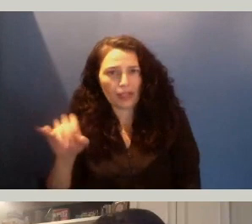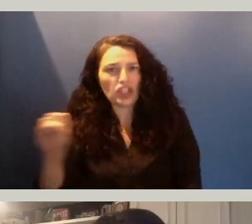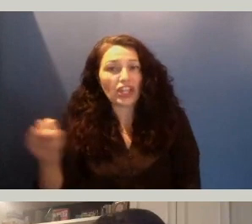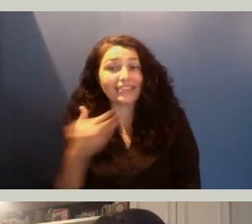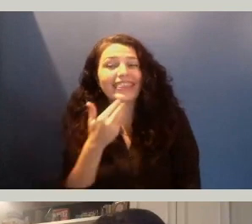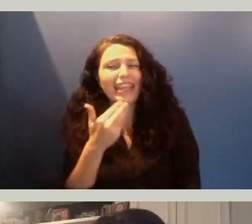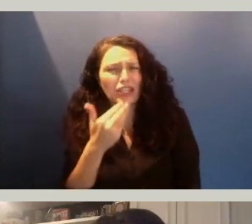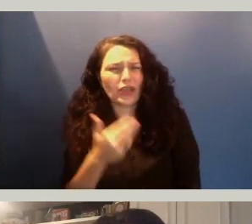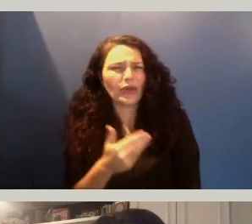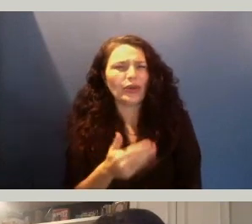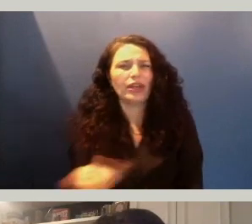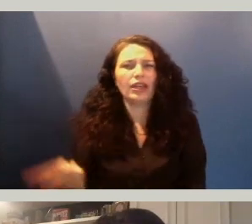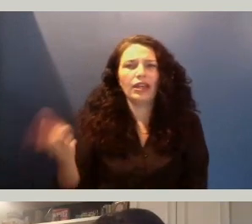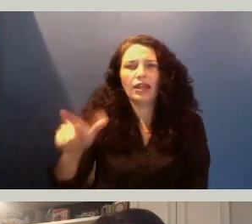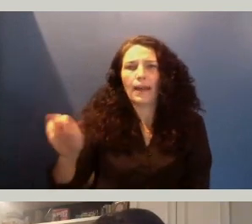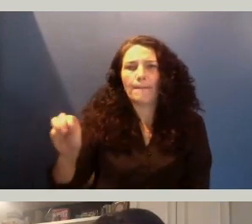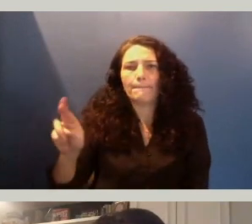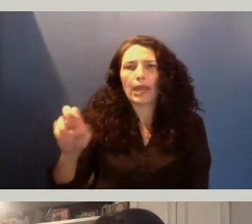Marilyn,